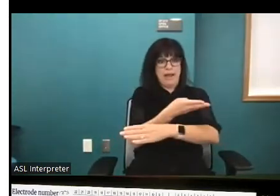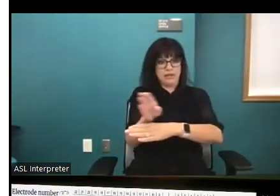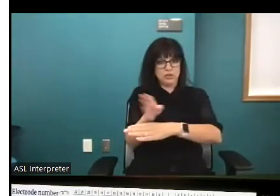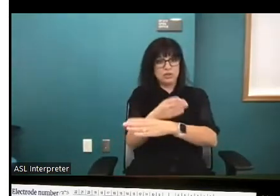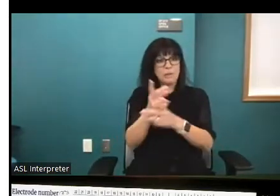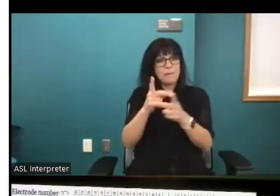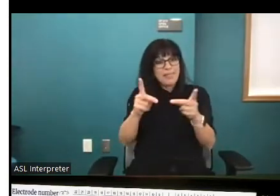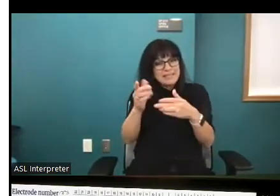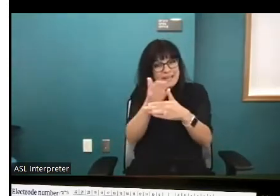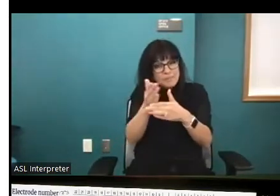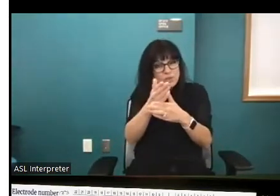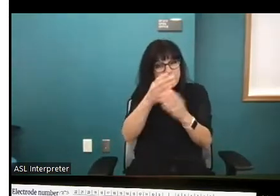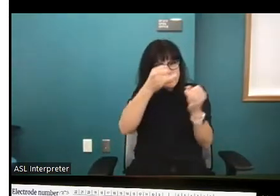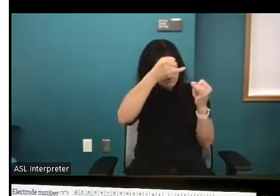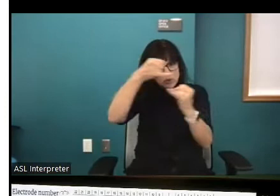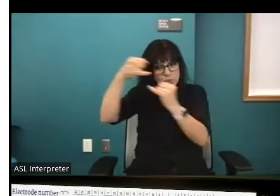your T level and your C level.